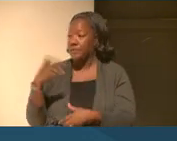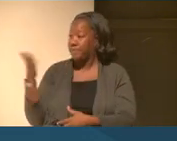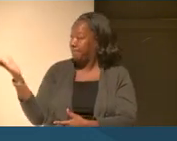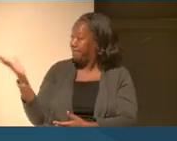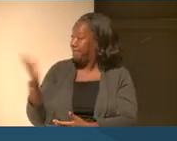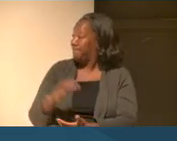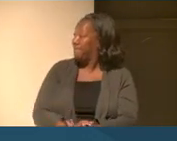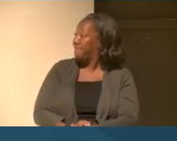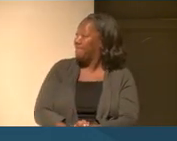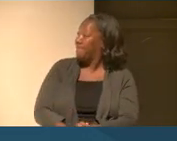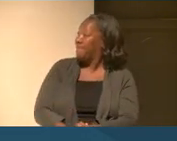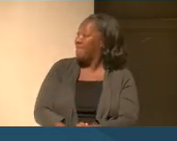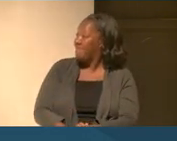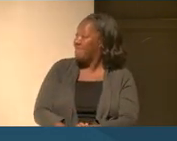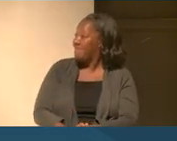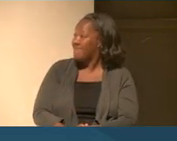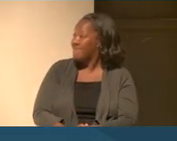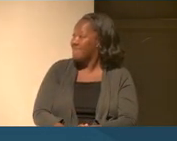for, Nancy.